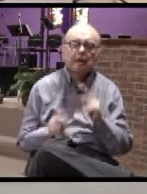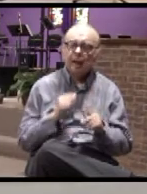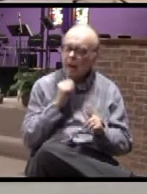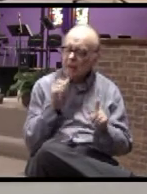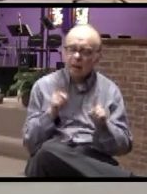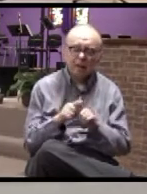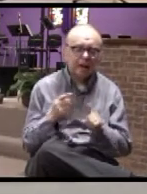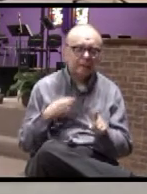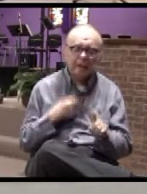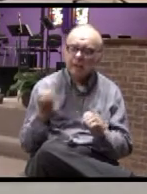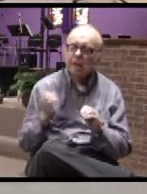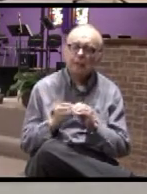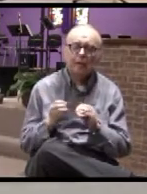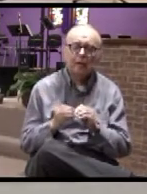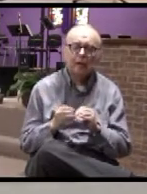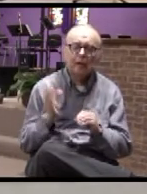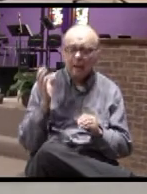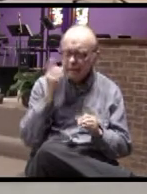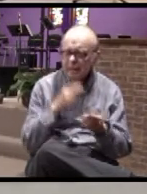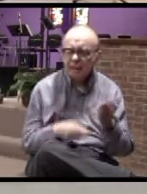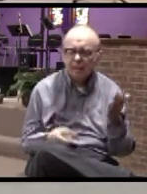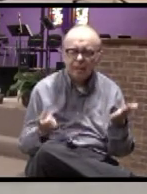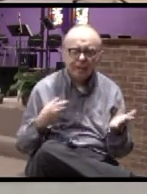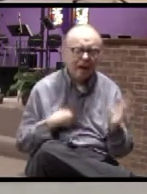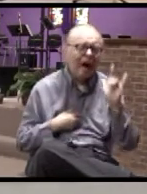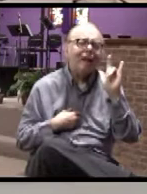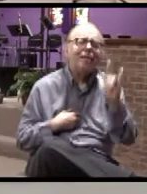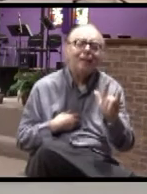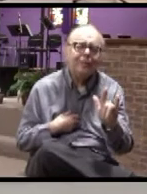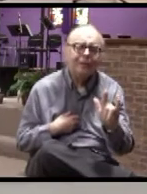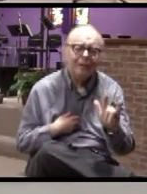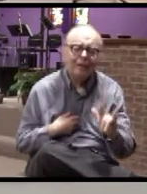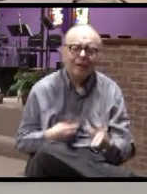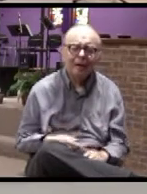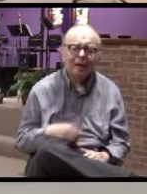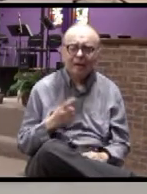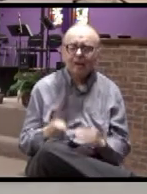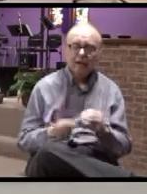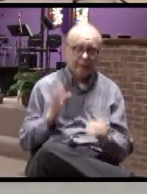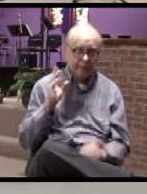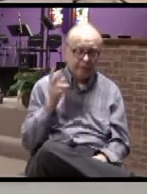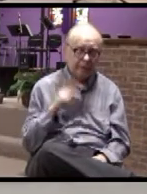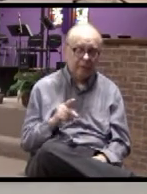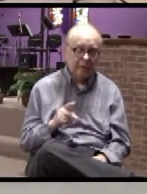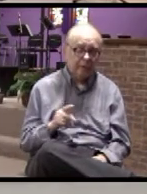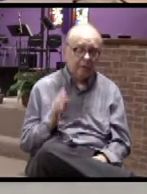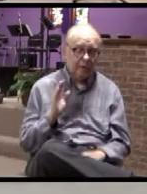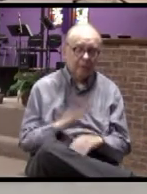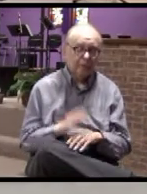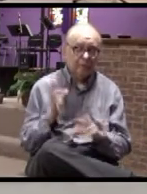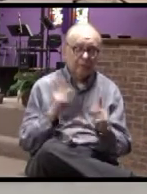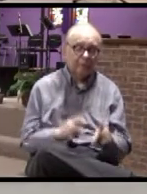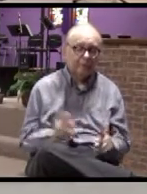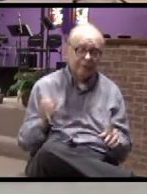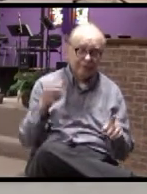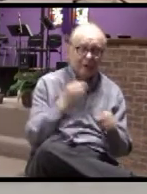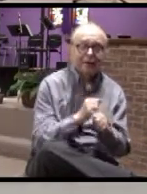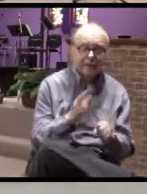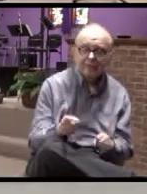me anymore. And guess what? I love you. And then they're going to call somebody to come get you.